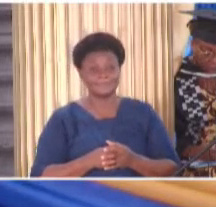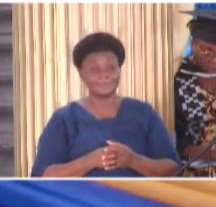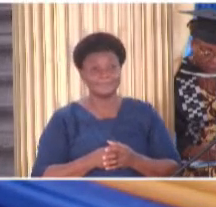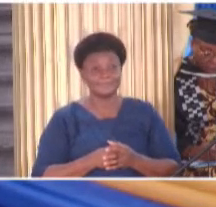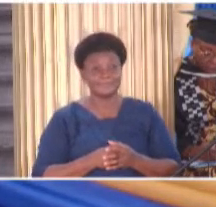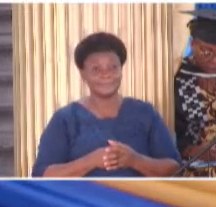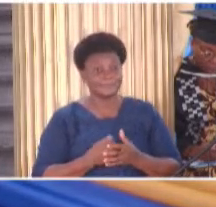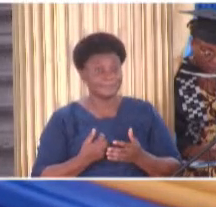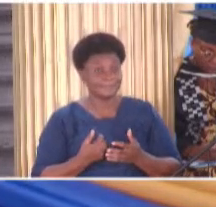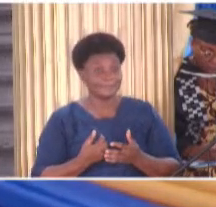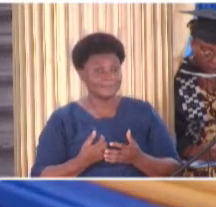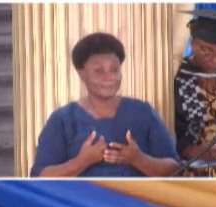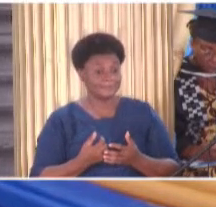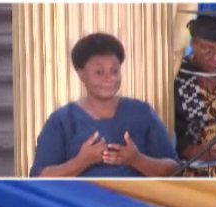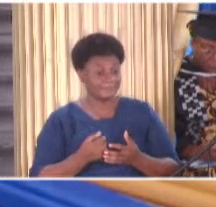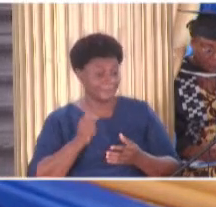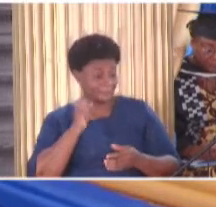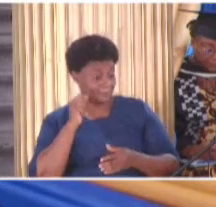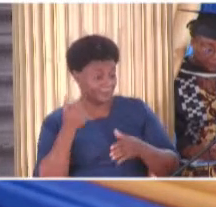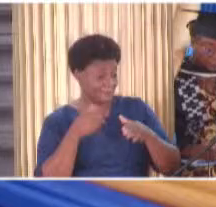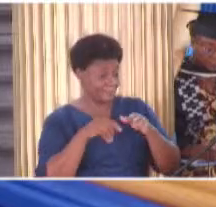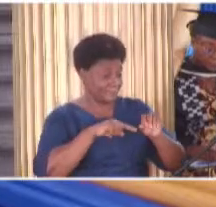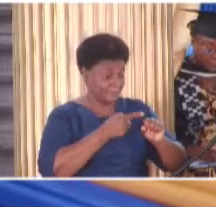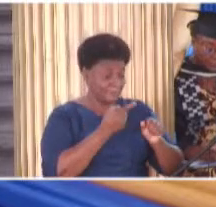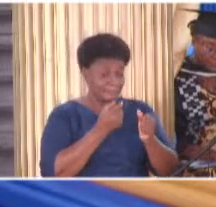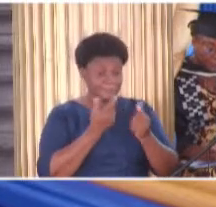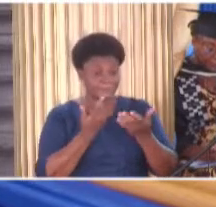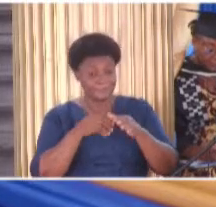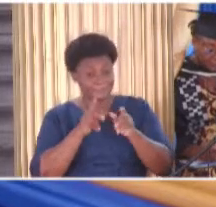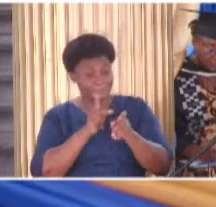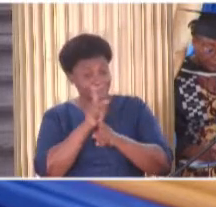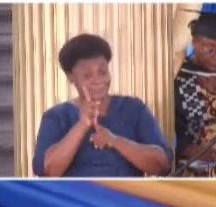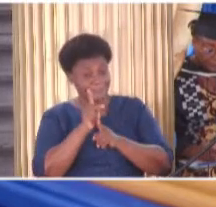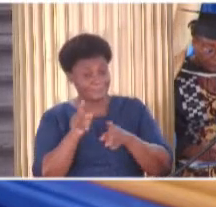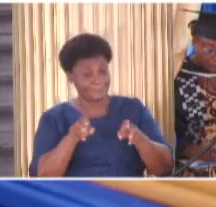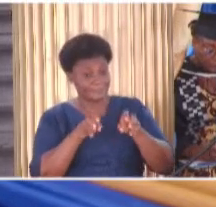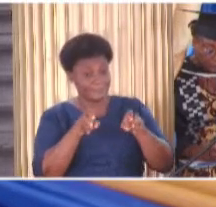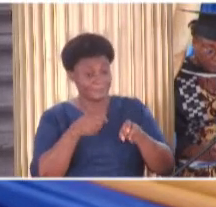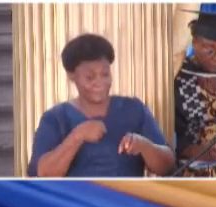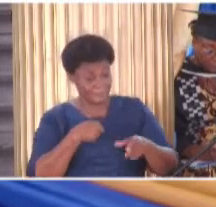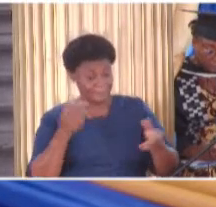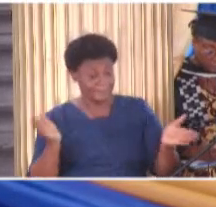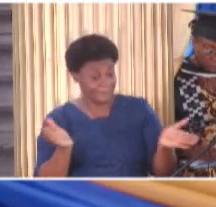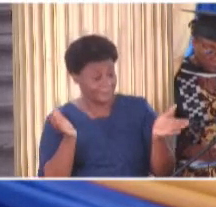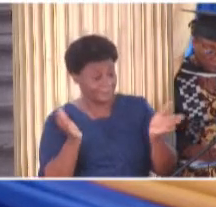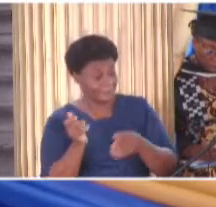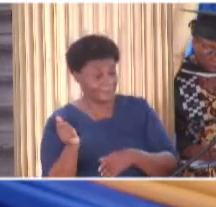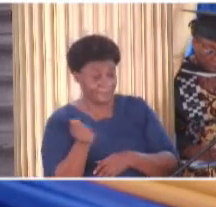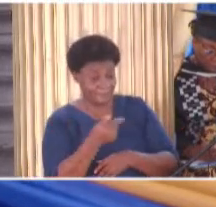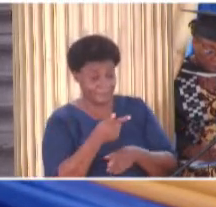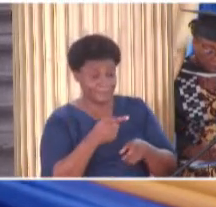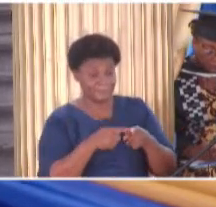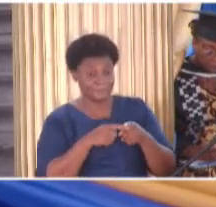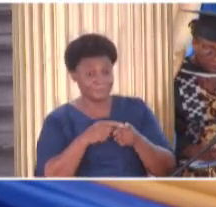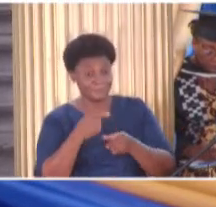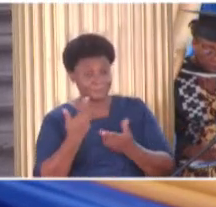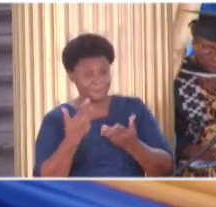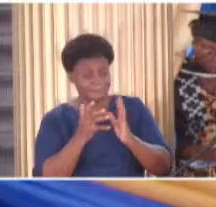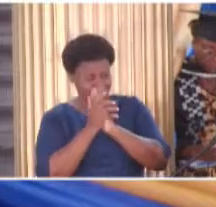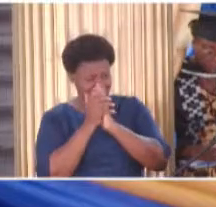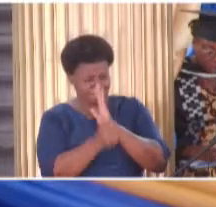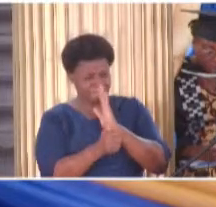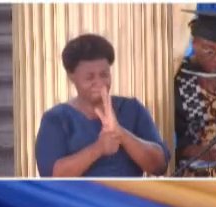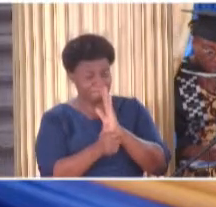As you step into your professional journeys, I urge you to champion